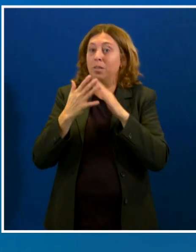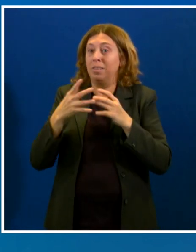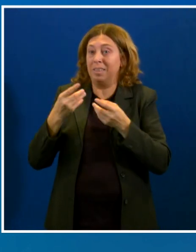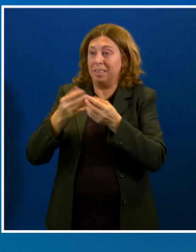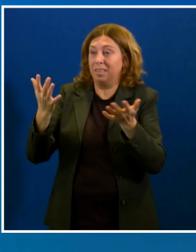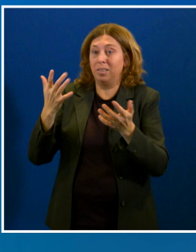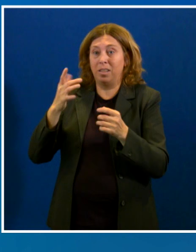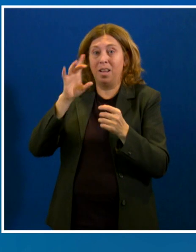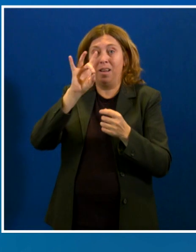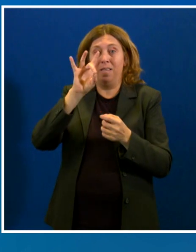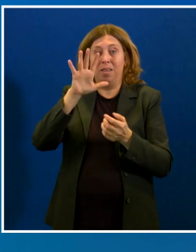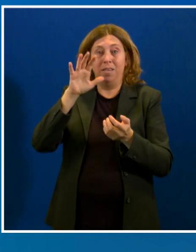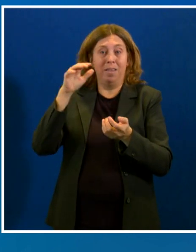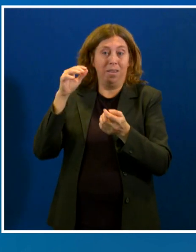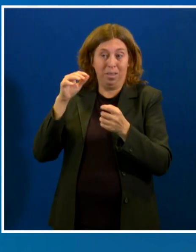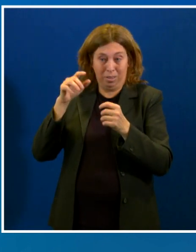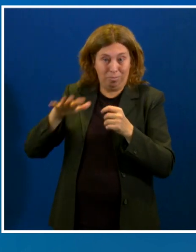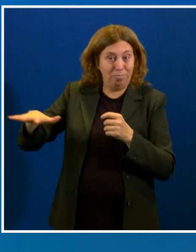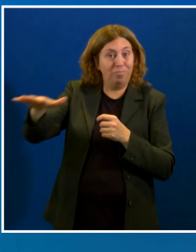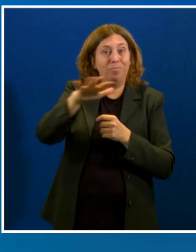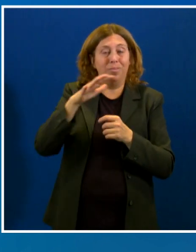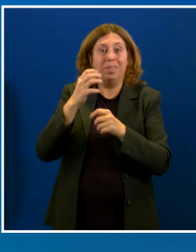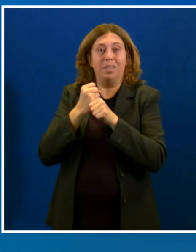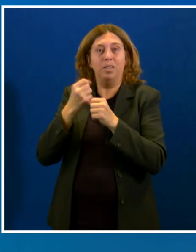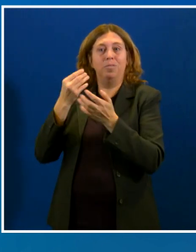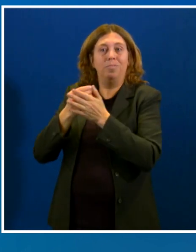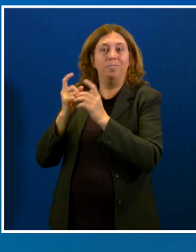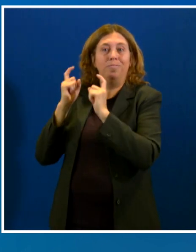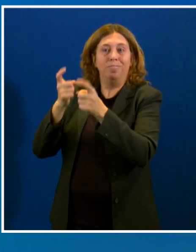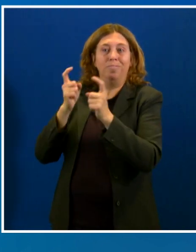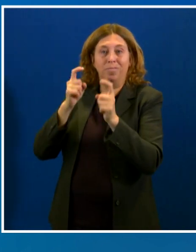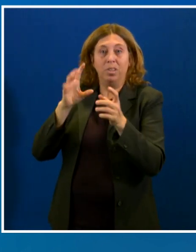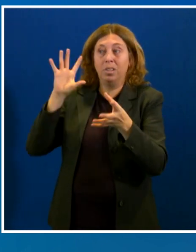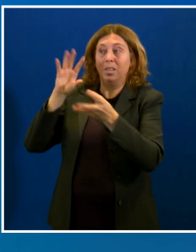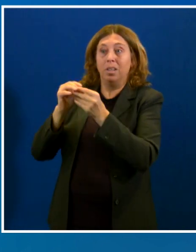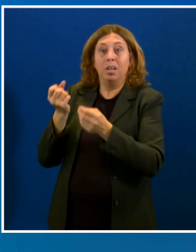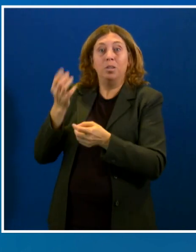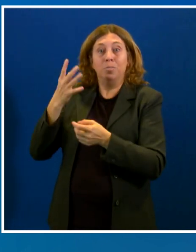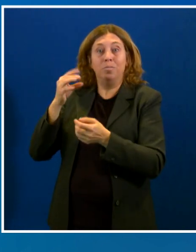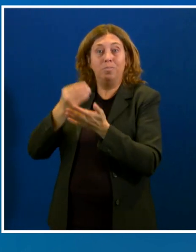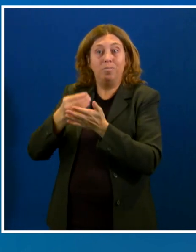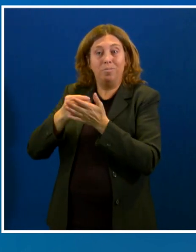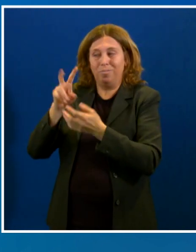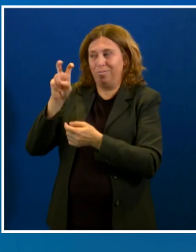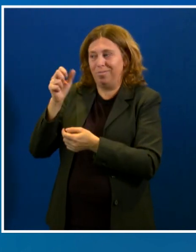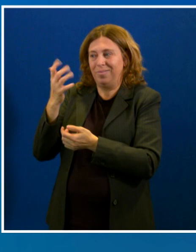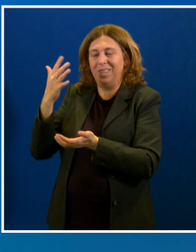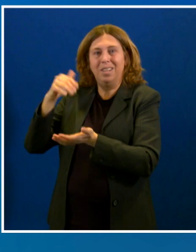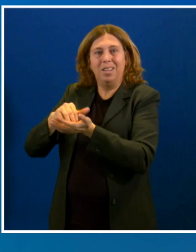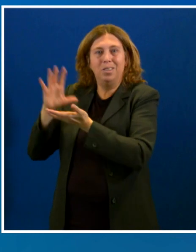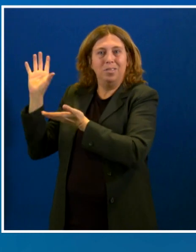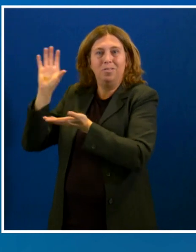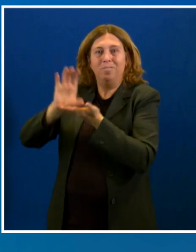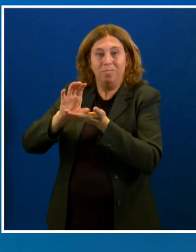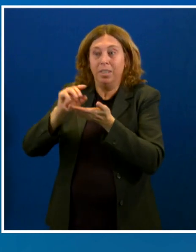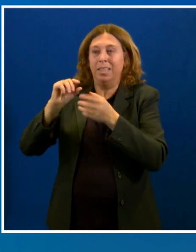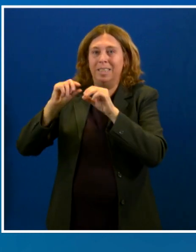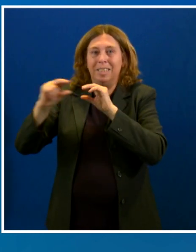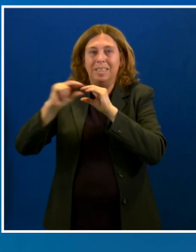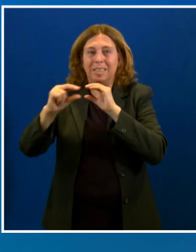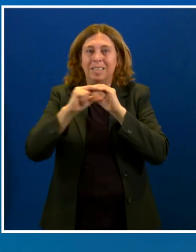grants totaling $215,000, and we continue to work with our economic partners to identify new